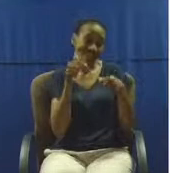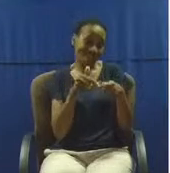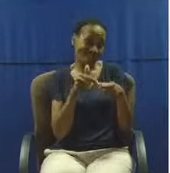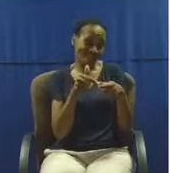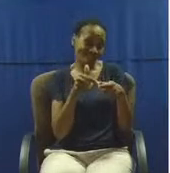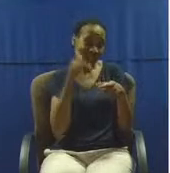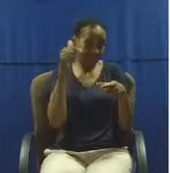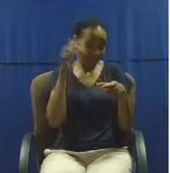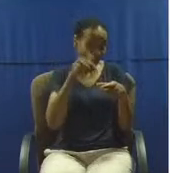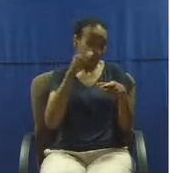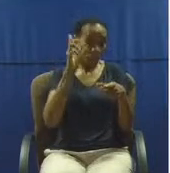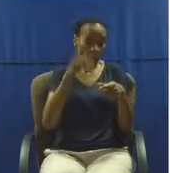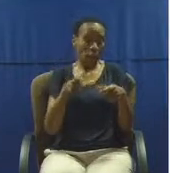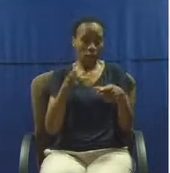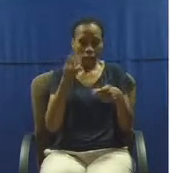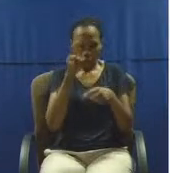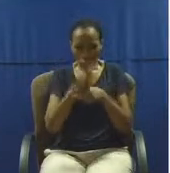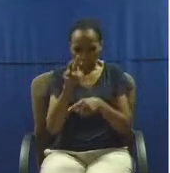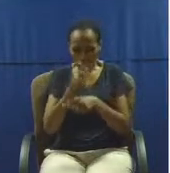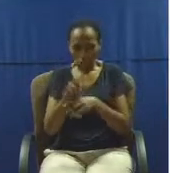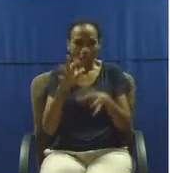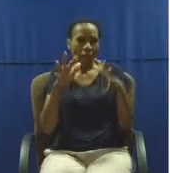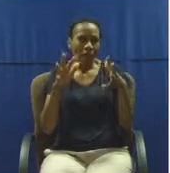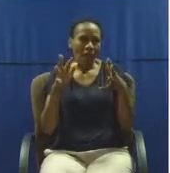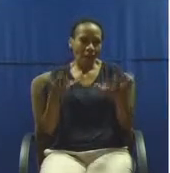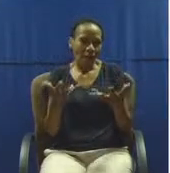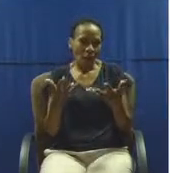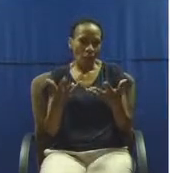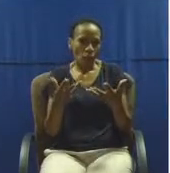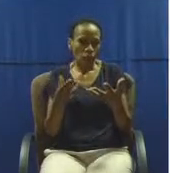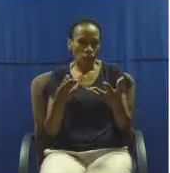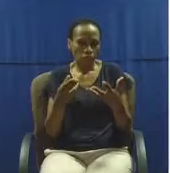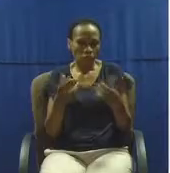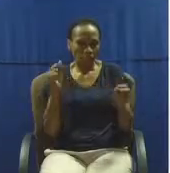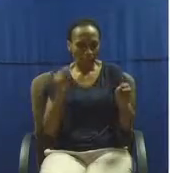is going to look at precisely what the impact